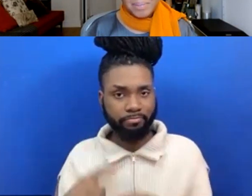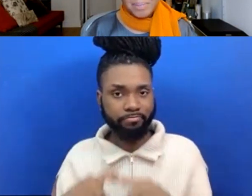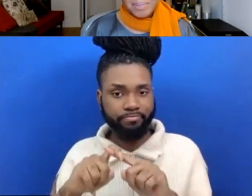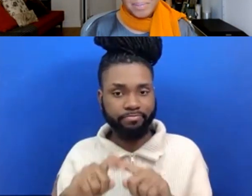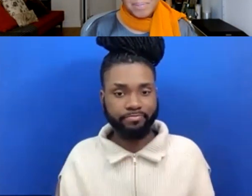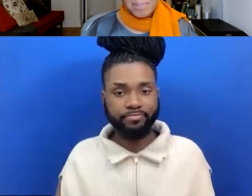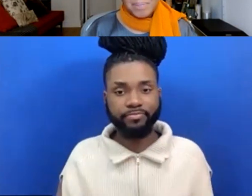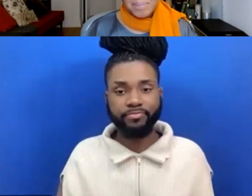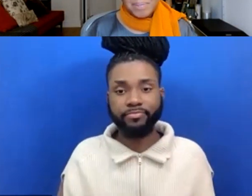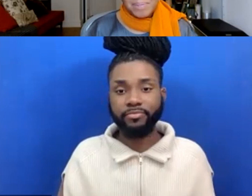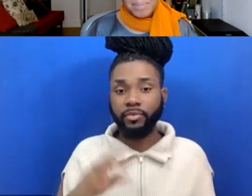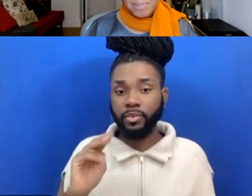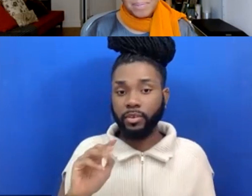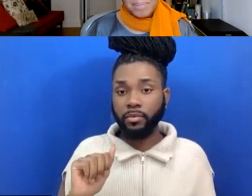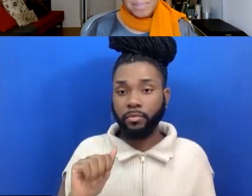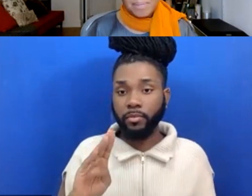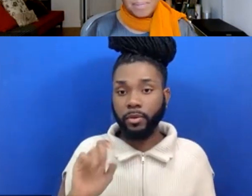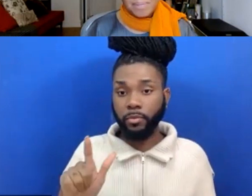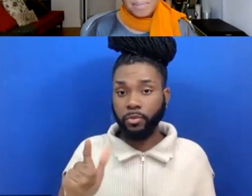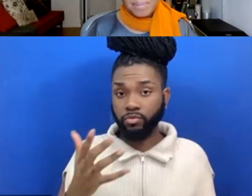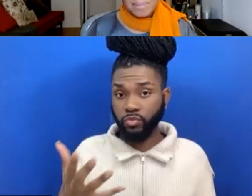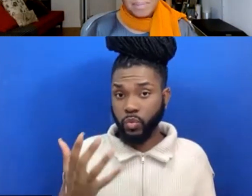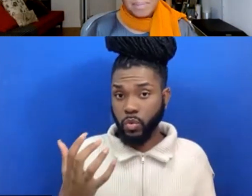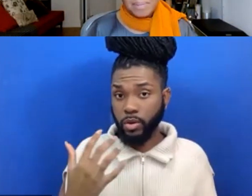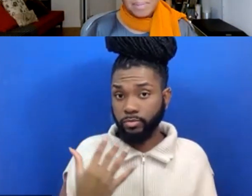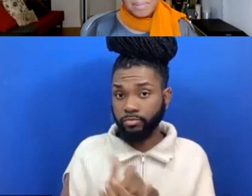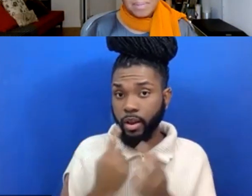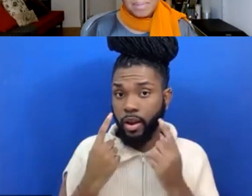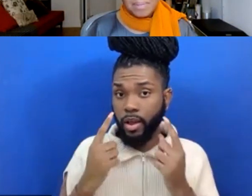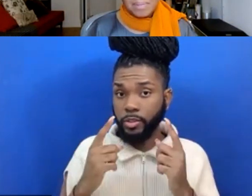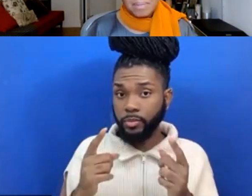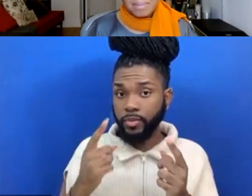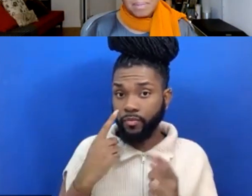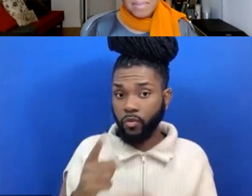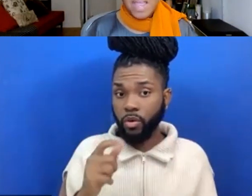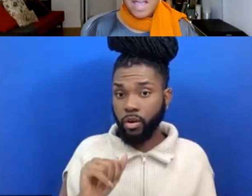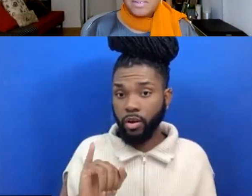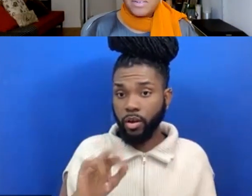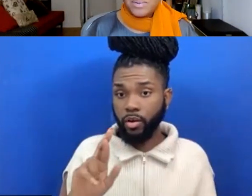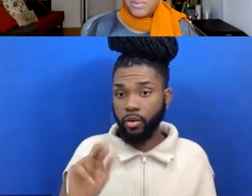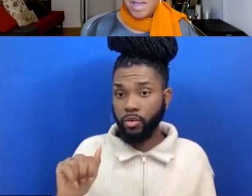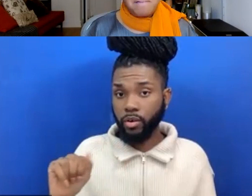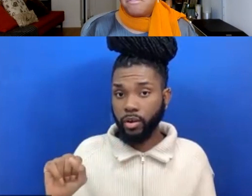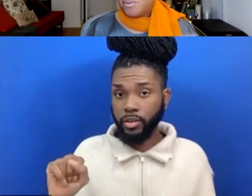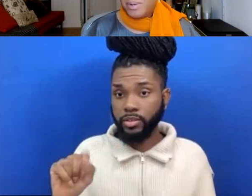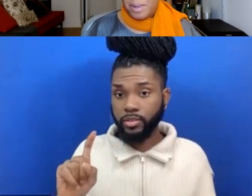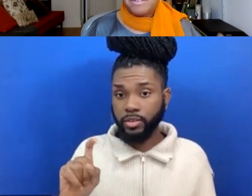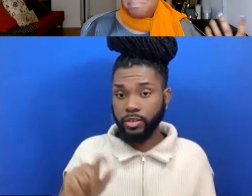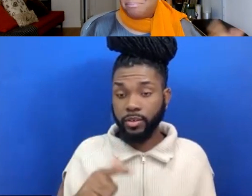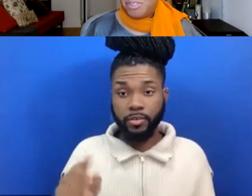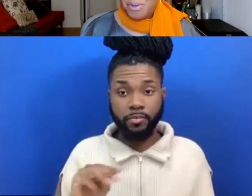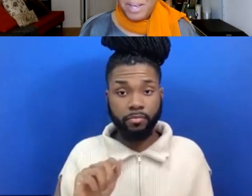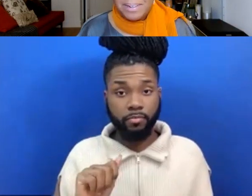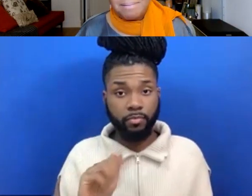I think, Mabel, did you want to make any announcements on behalf of IRAS? I do. Do you want me to?